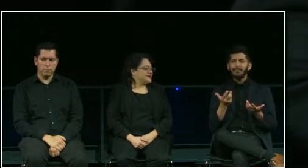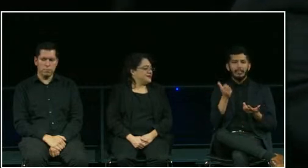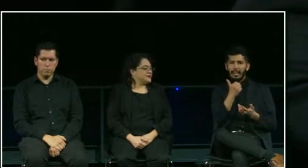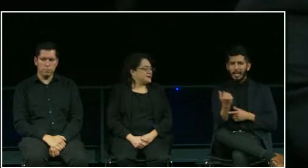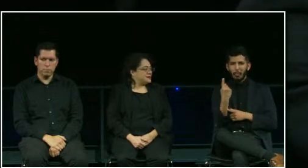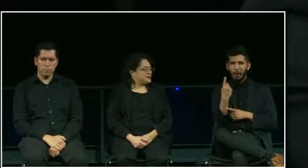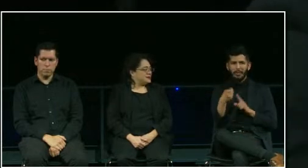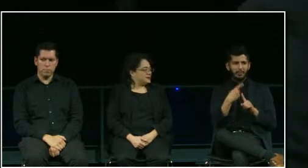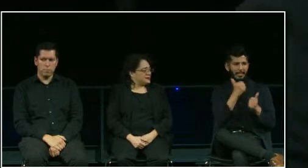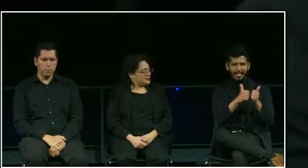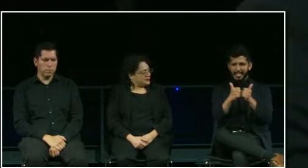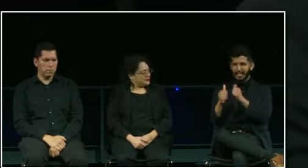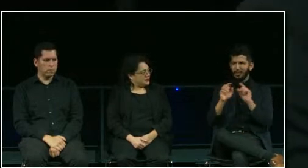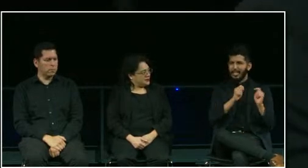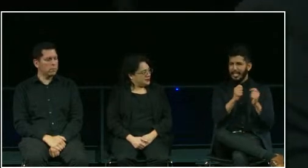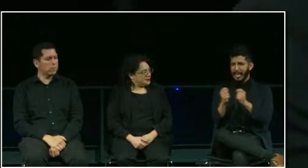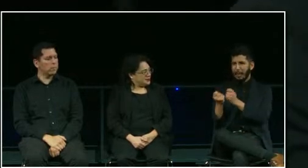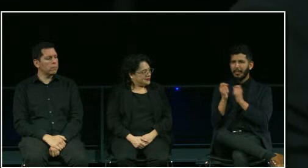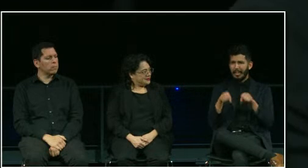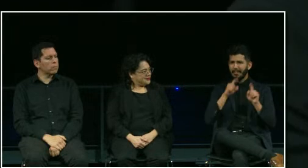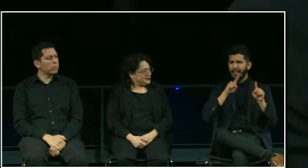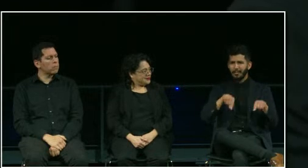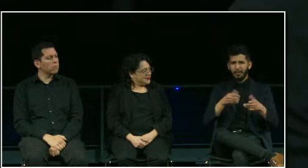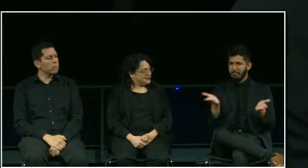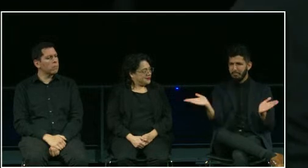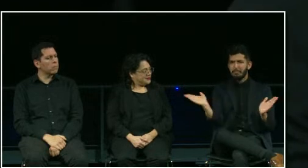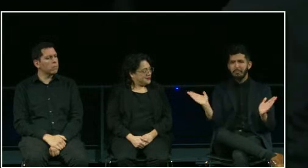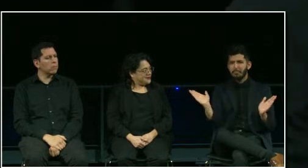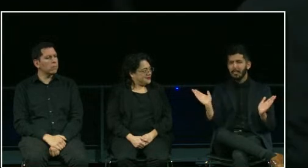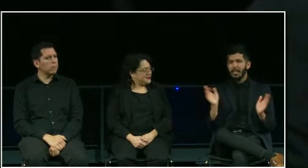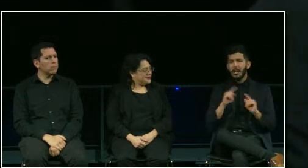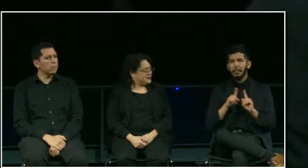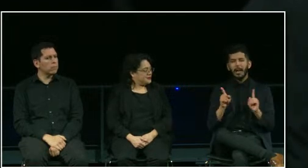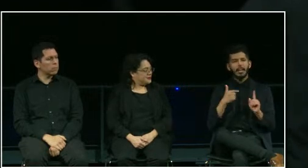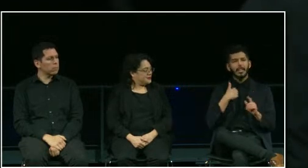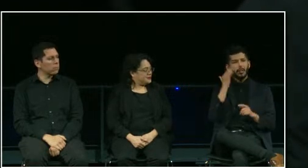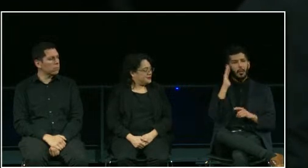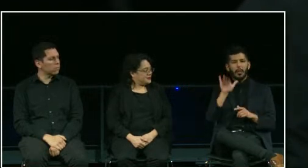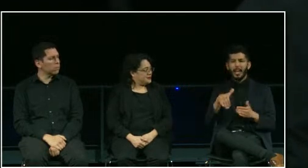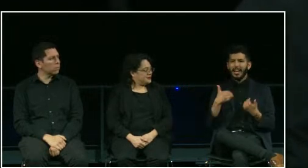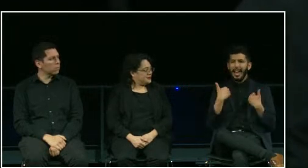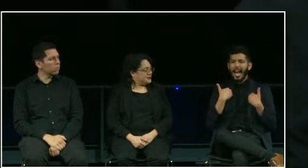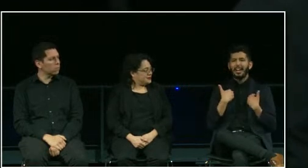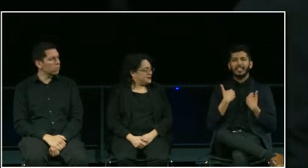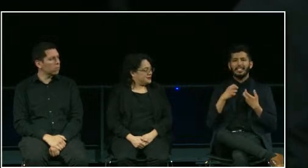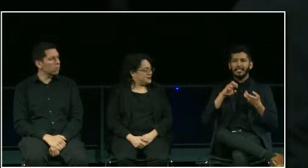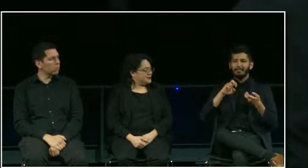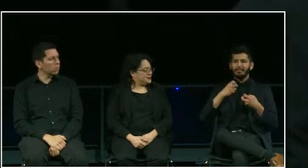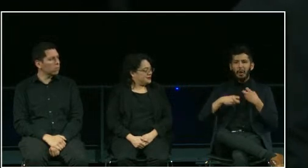from each production can answer this, but I know there's technical hurdles.